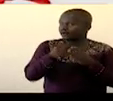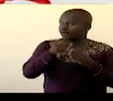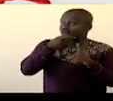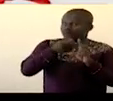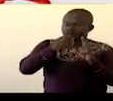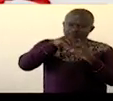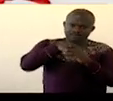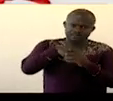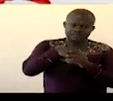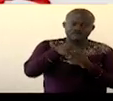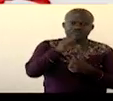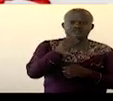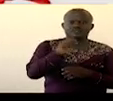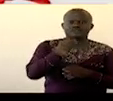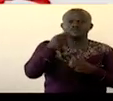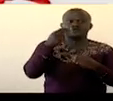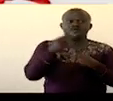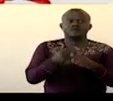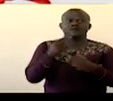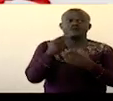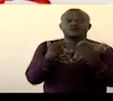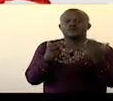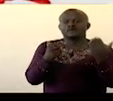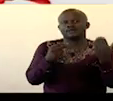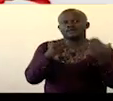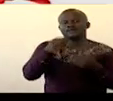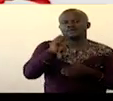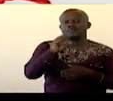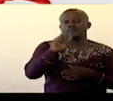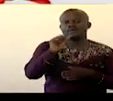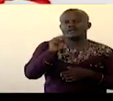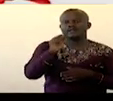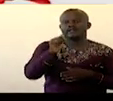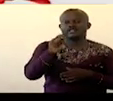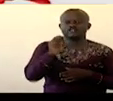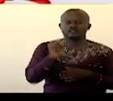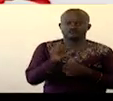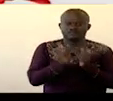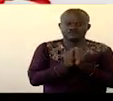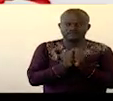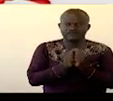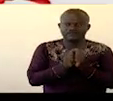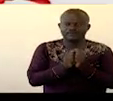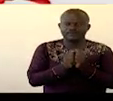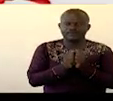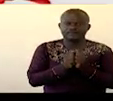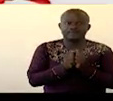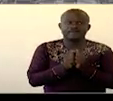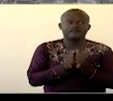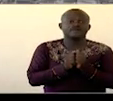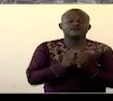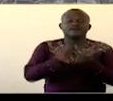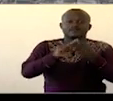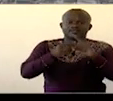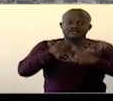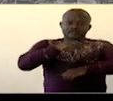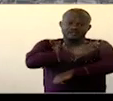to stigma is what we call pollination. Dear